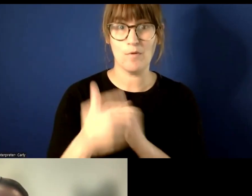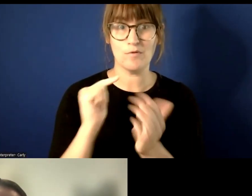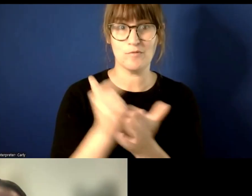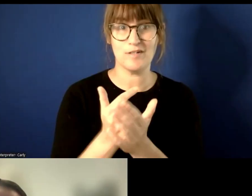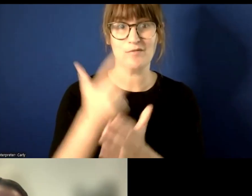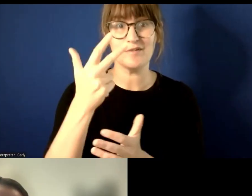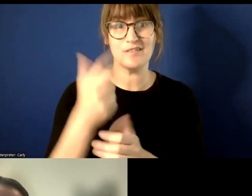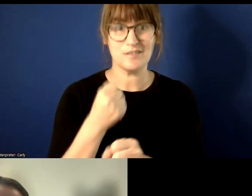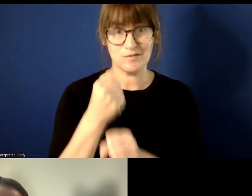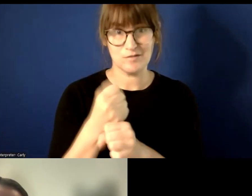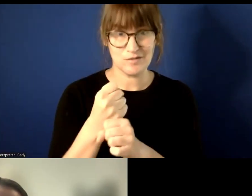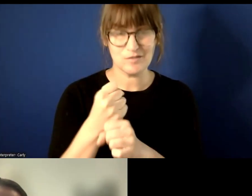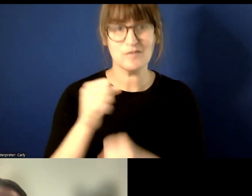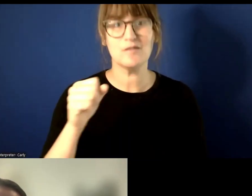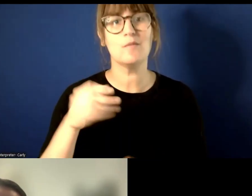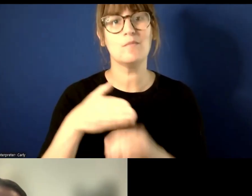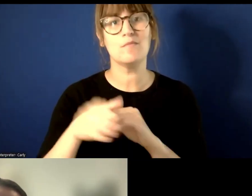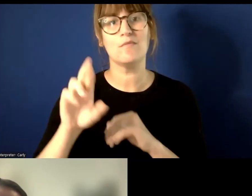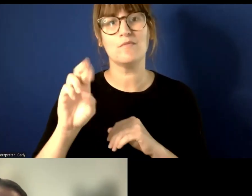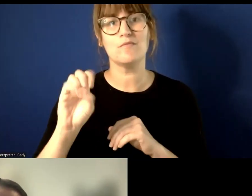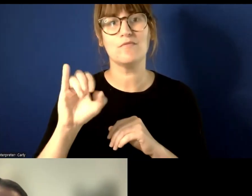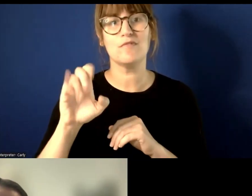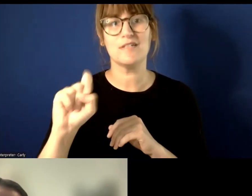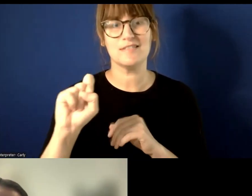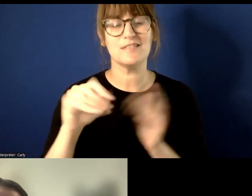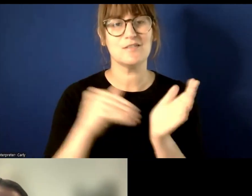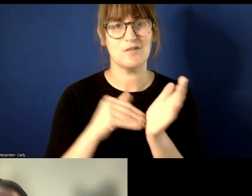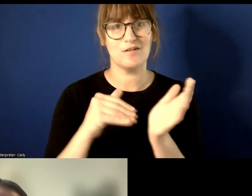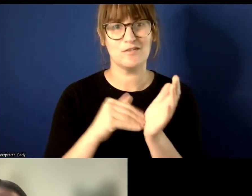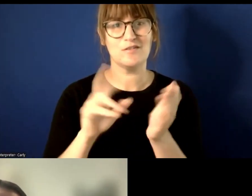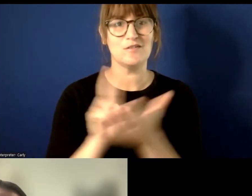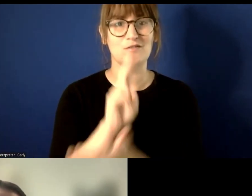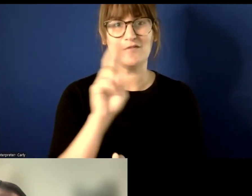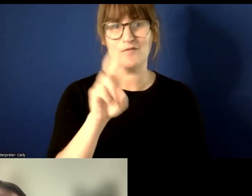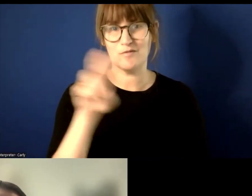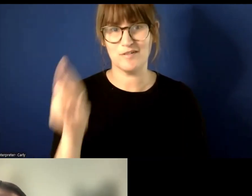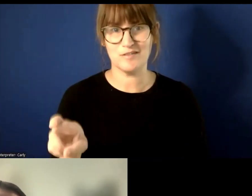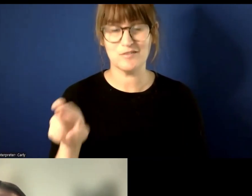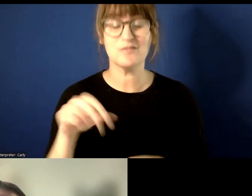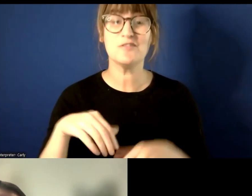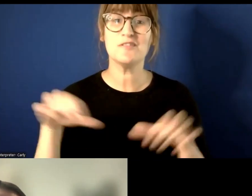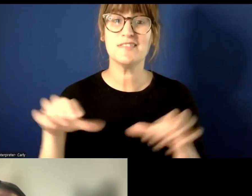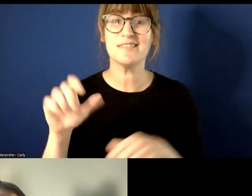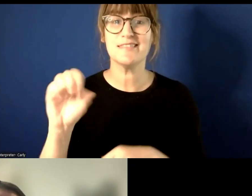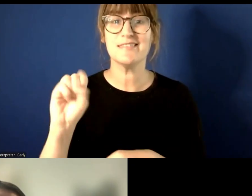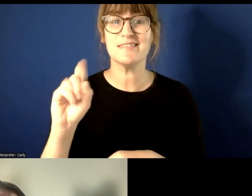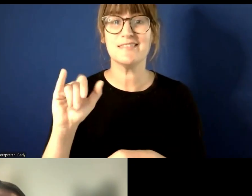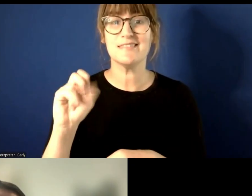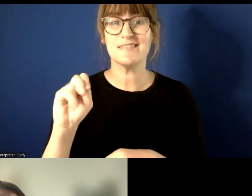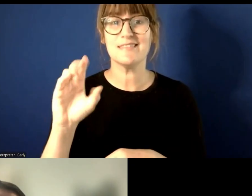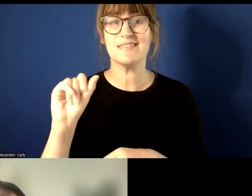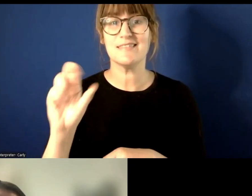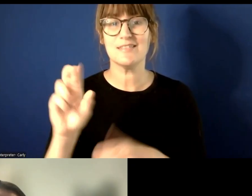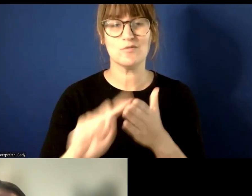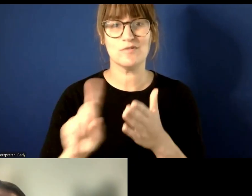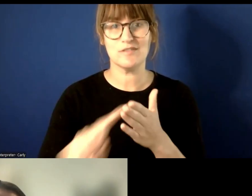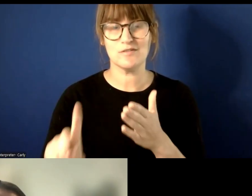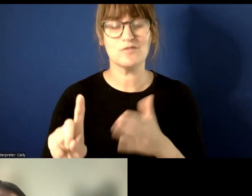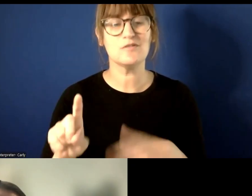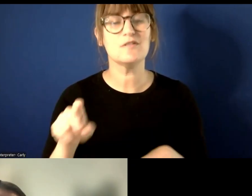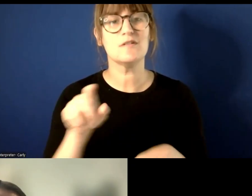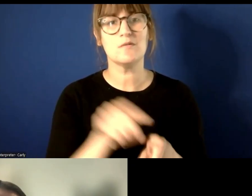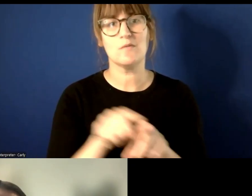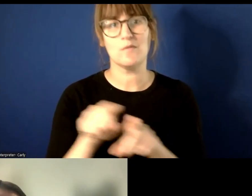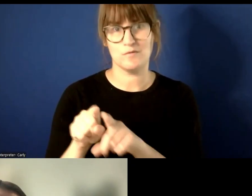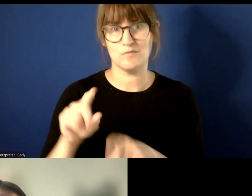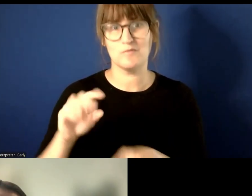resident doctor at the University of Rochester. She conducted skin cancer research at the National Cancer Institute and at the University of